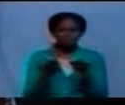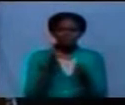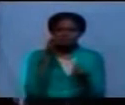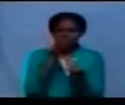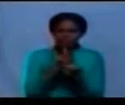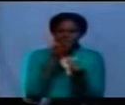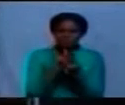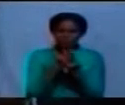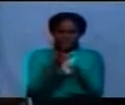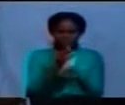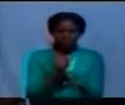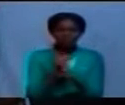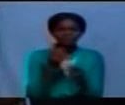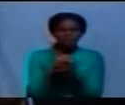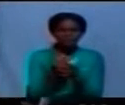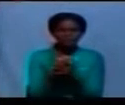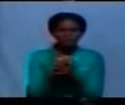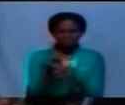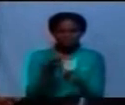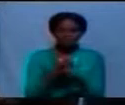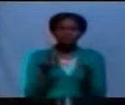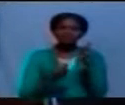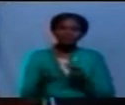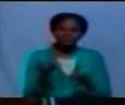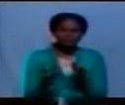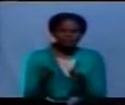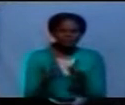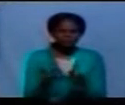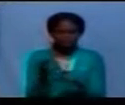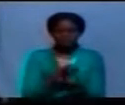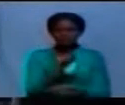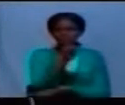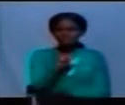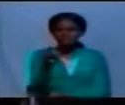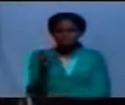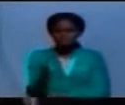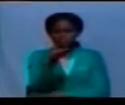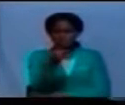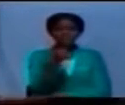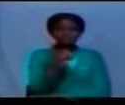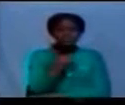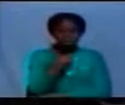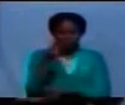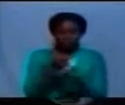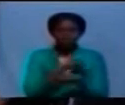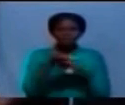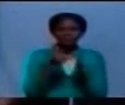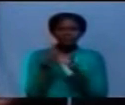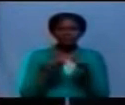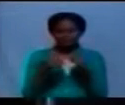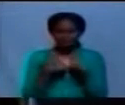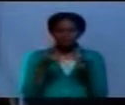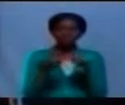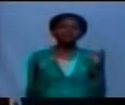intermediaries. They receive money from the general public, from individuals like you and me, from everyone. There's no class distinction